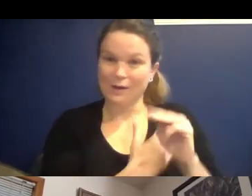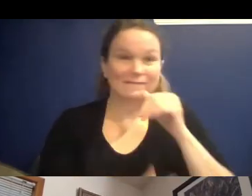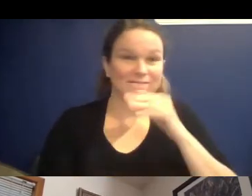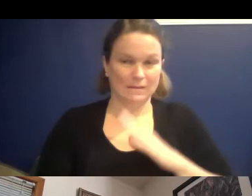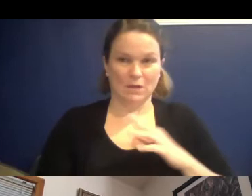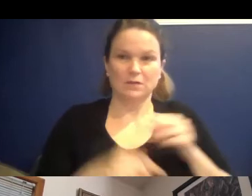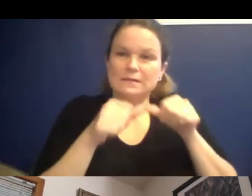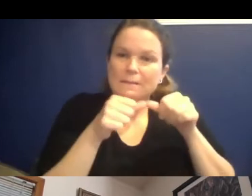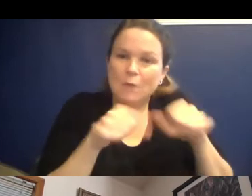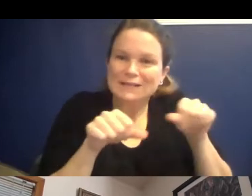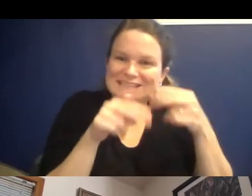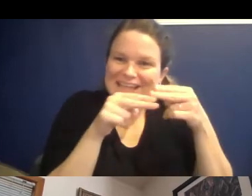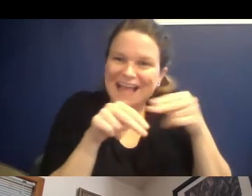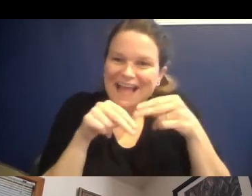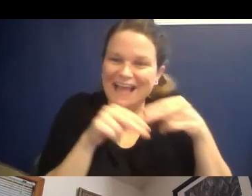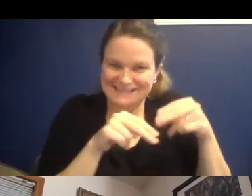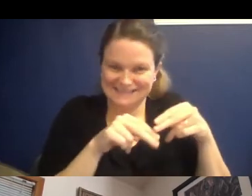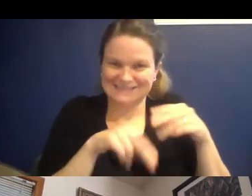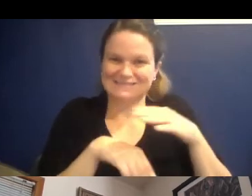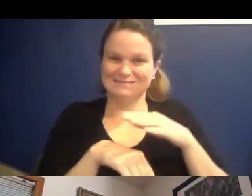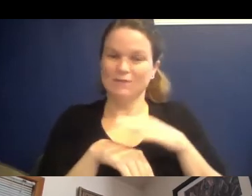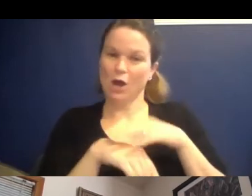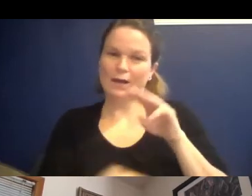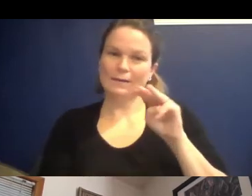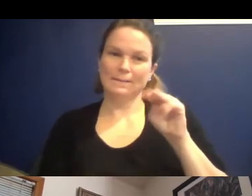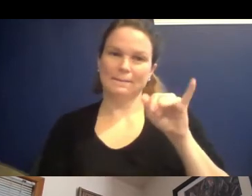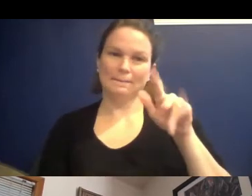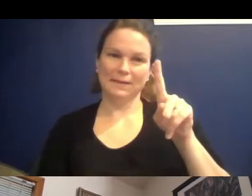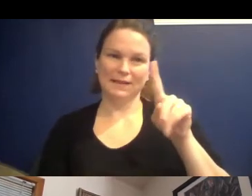depositing eggs on showy milkweed.